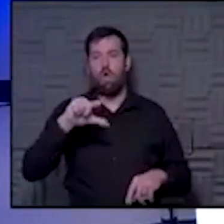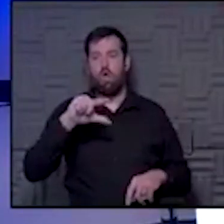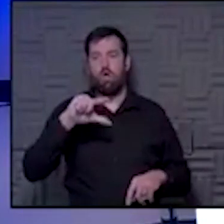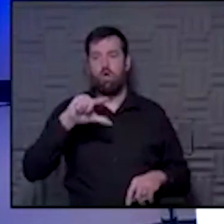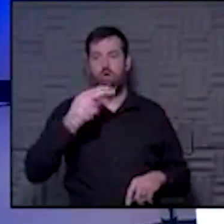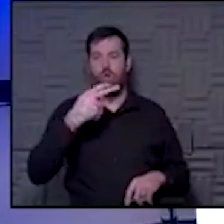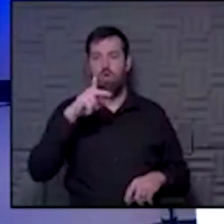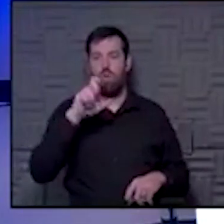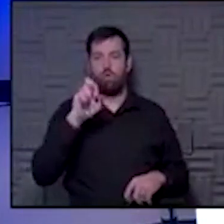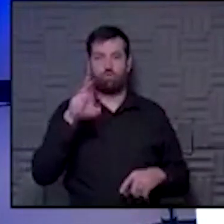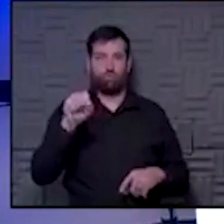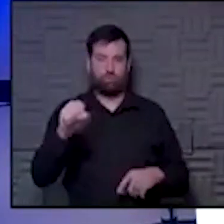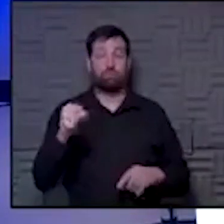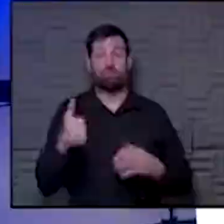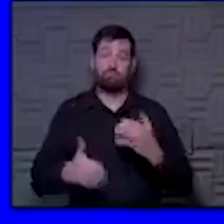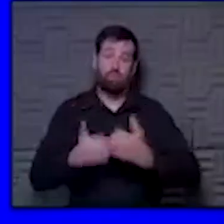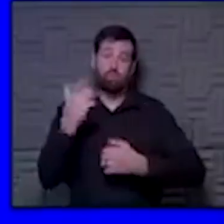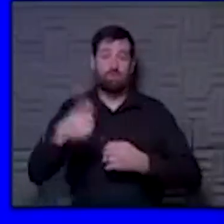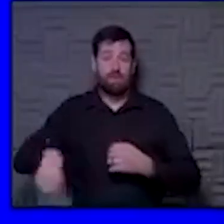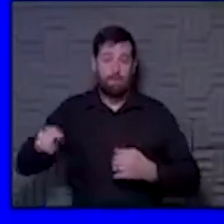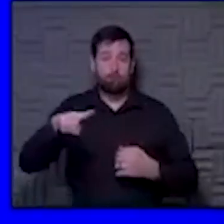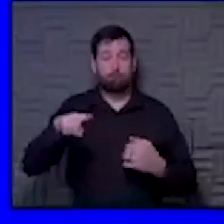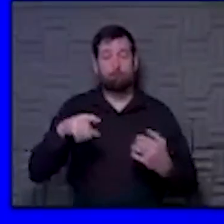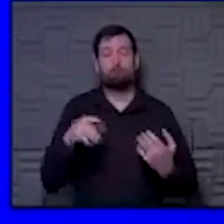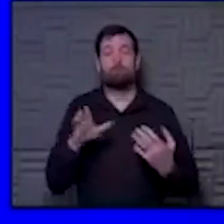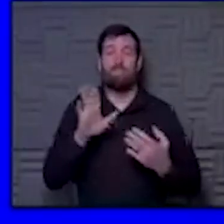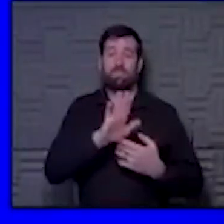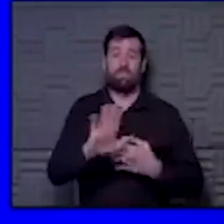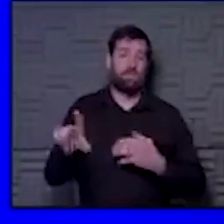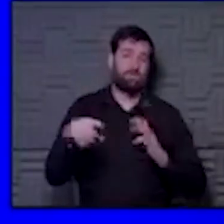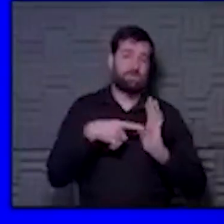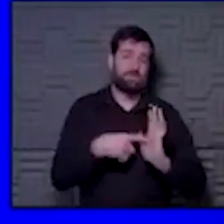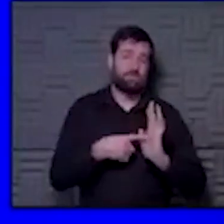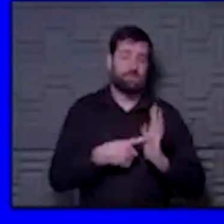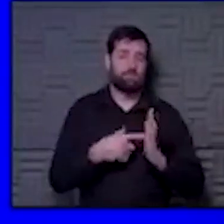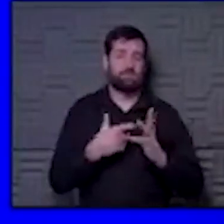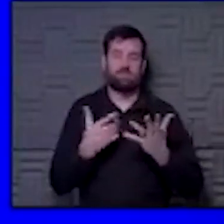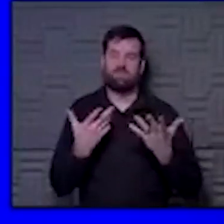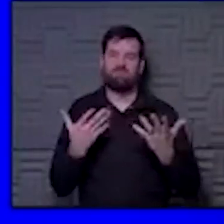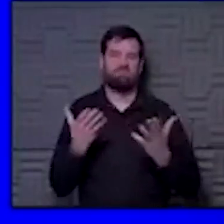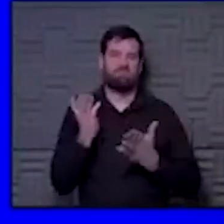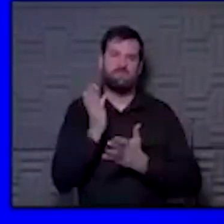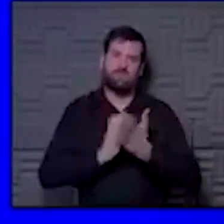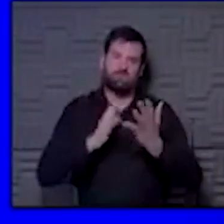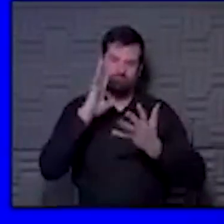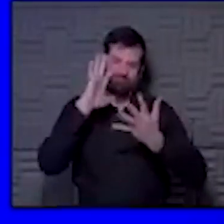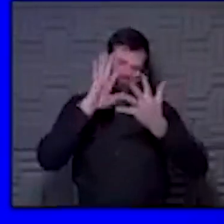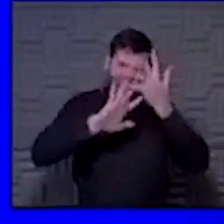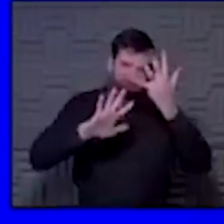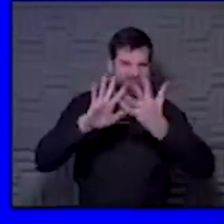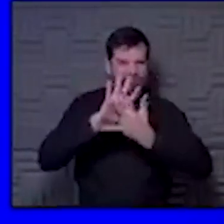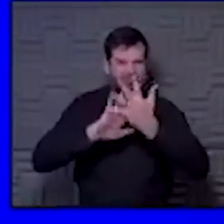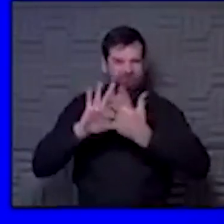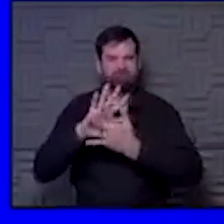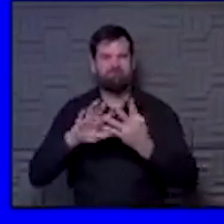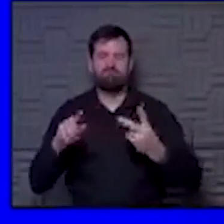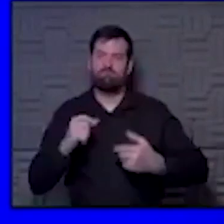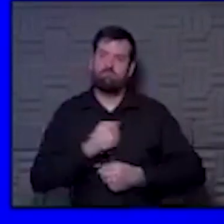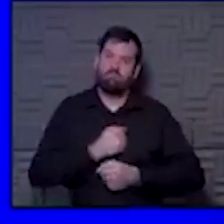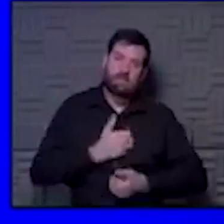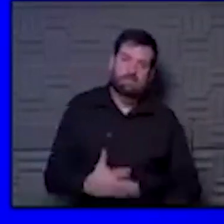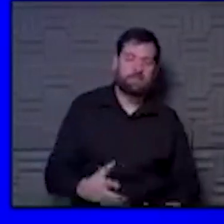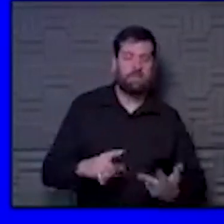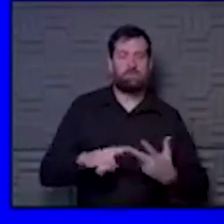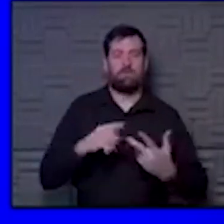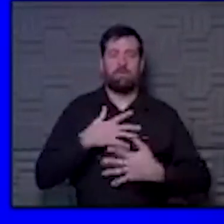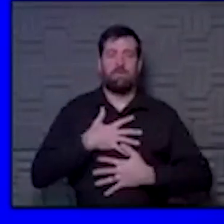For most of these long haulers, what we see as far as their symptoms go, it continues to be some brain fog. It continues to be fatigue, the shortness